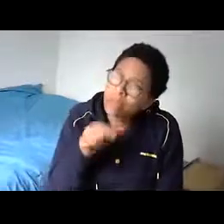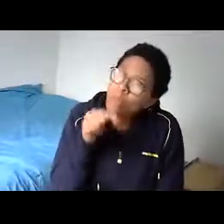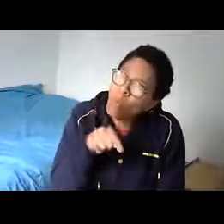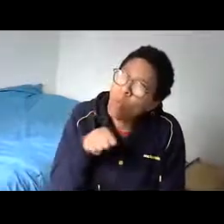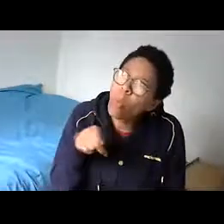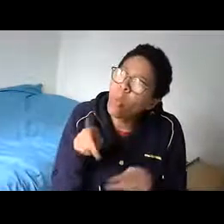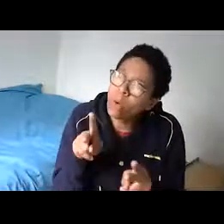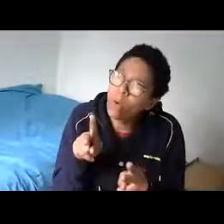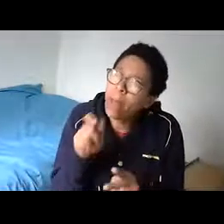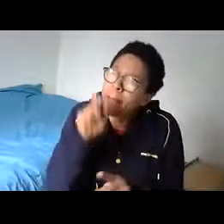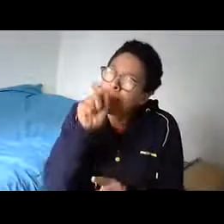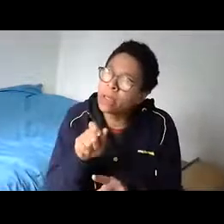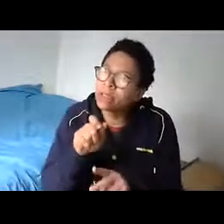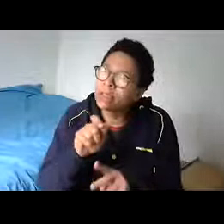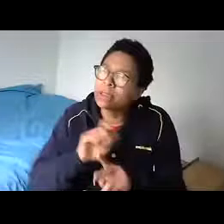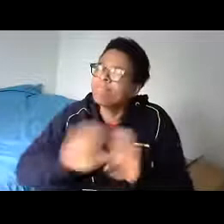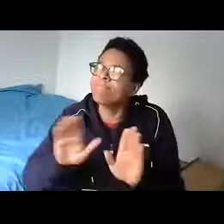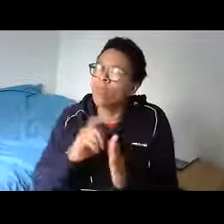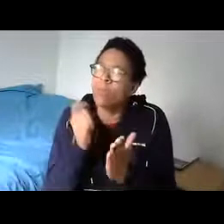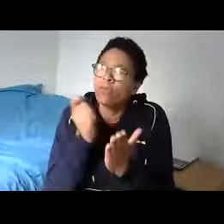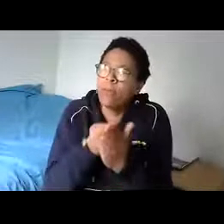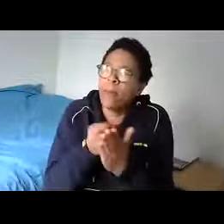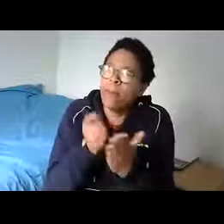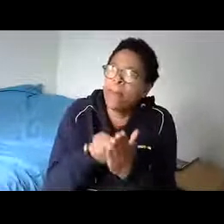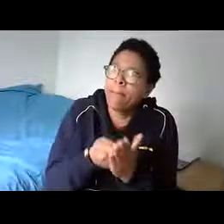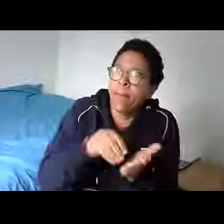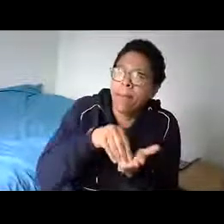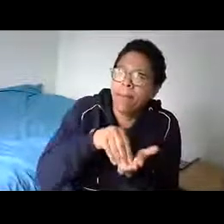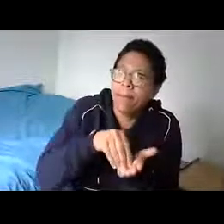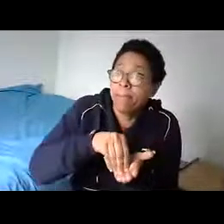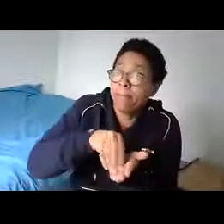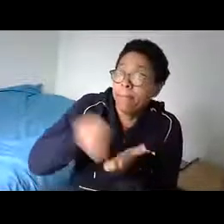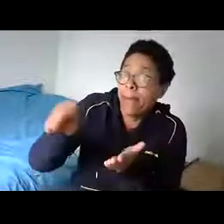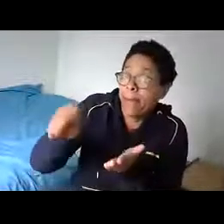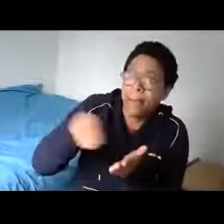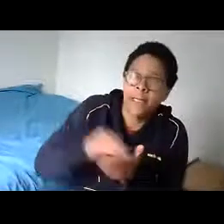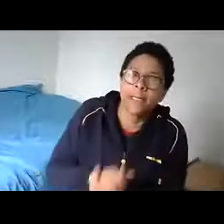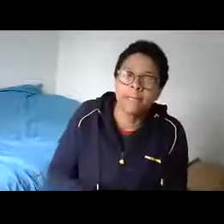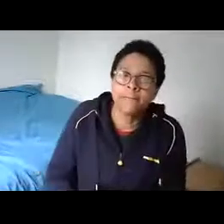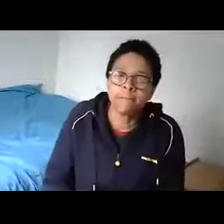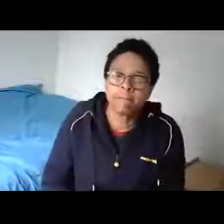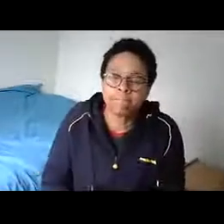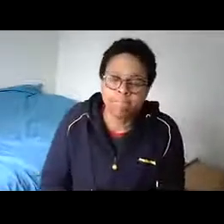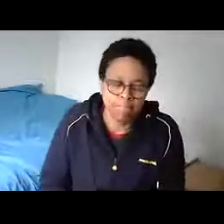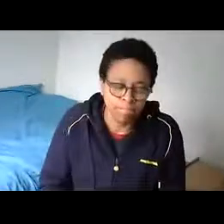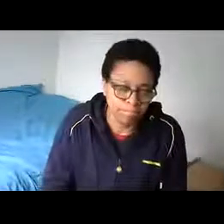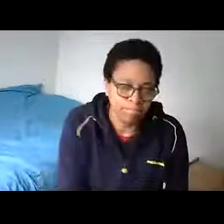to escape charging for social care. So as